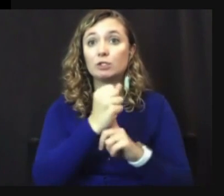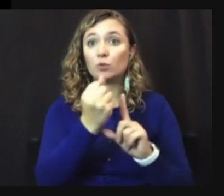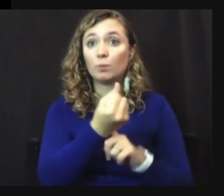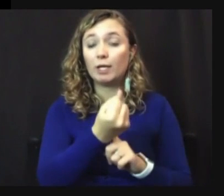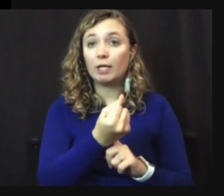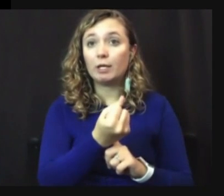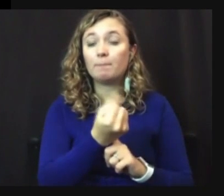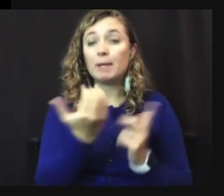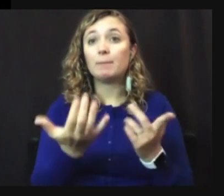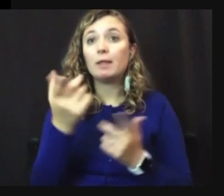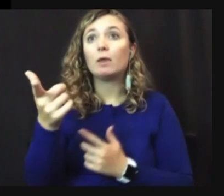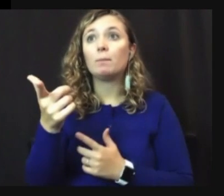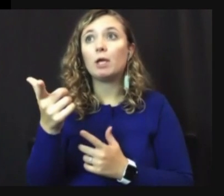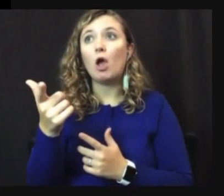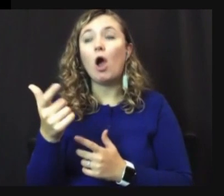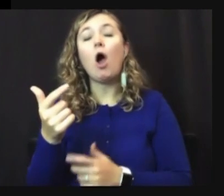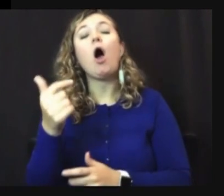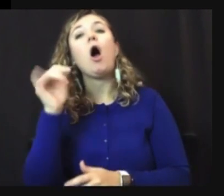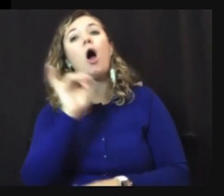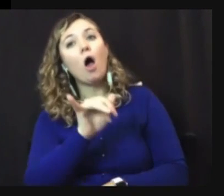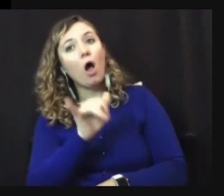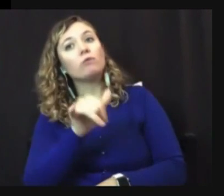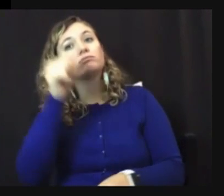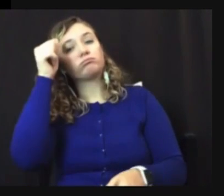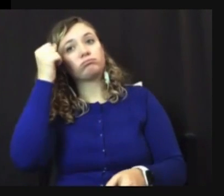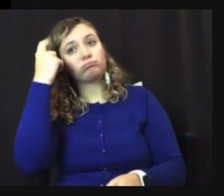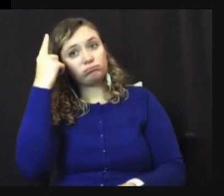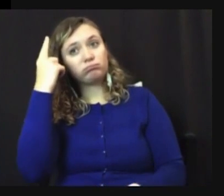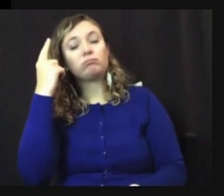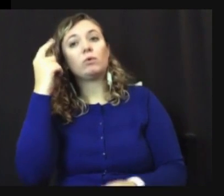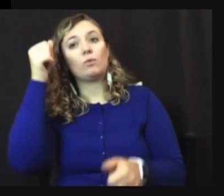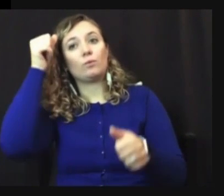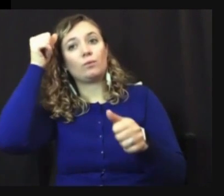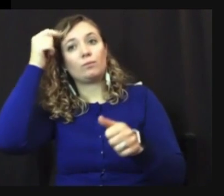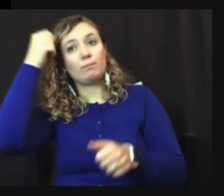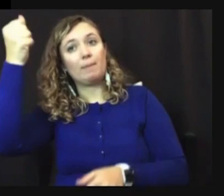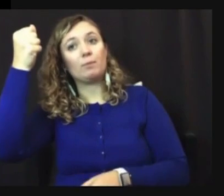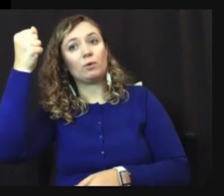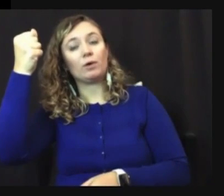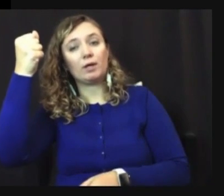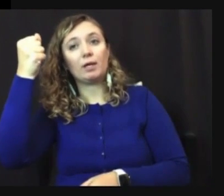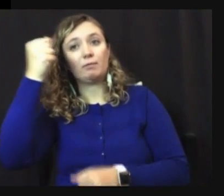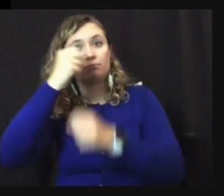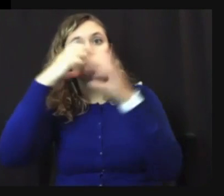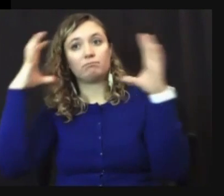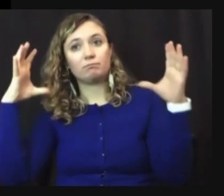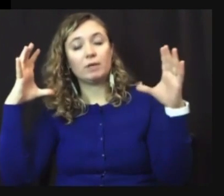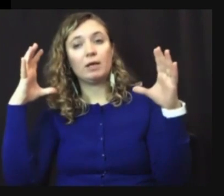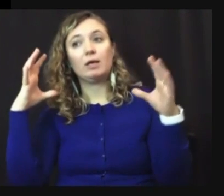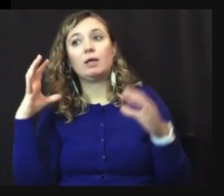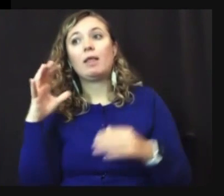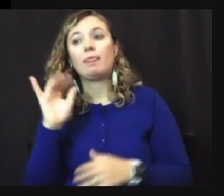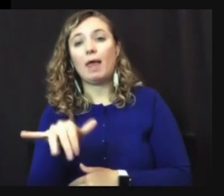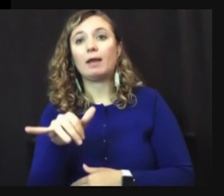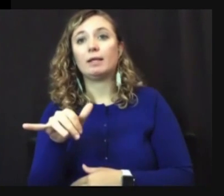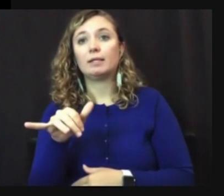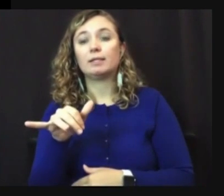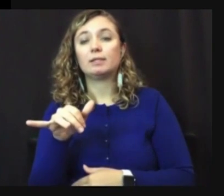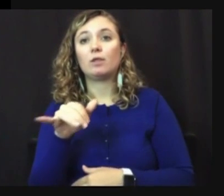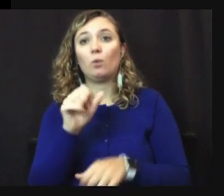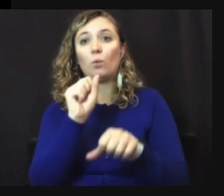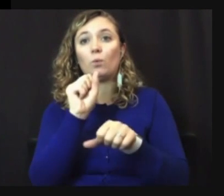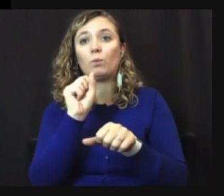the information. And so that gets in, that affects, that is then our working memory.